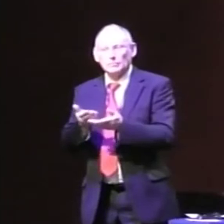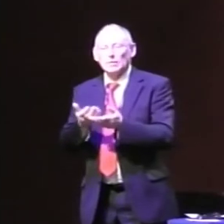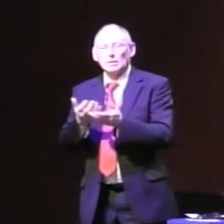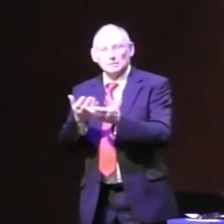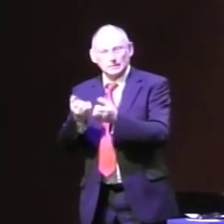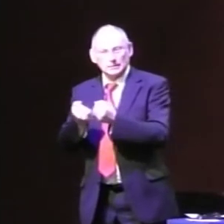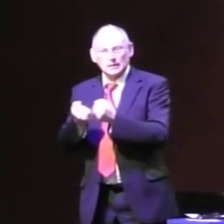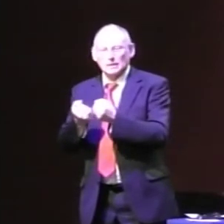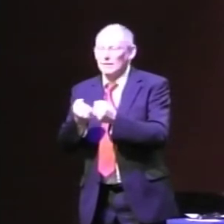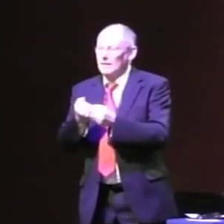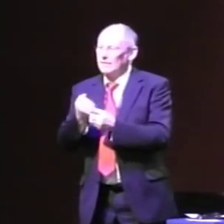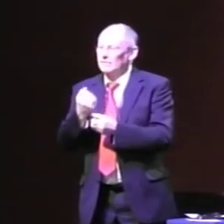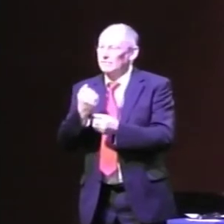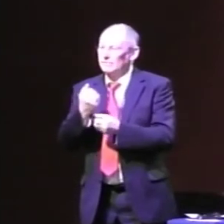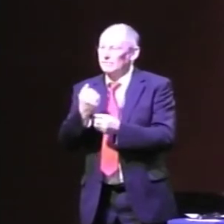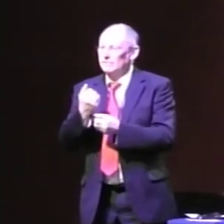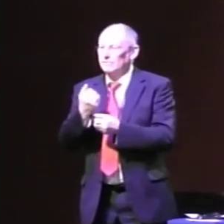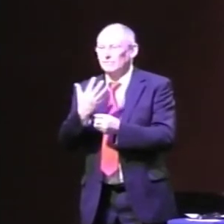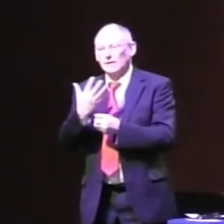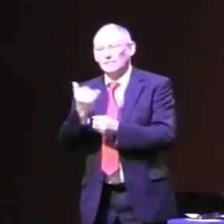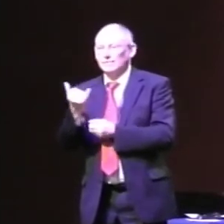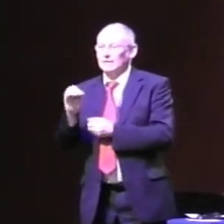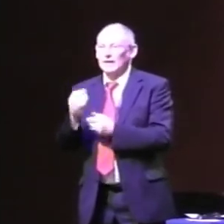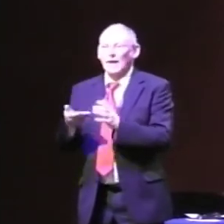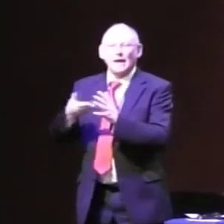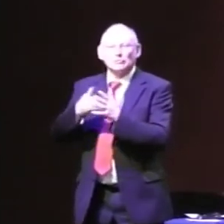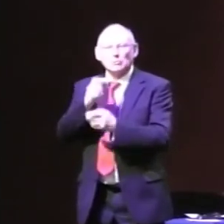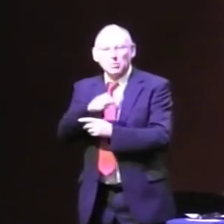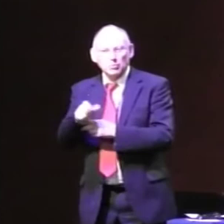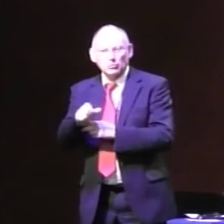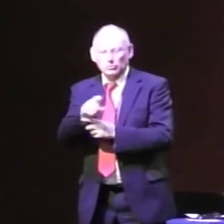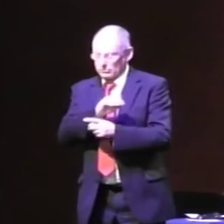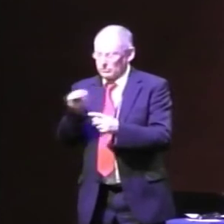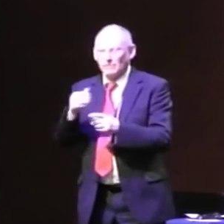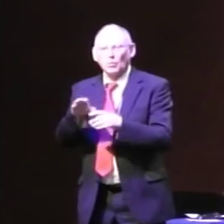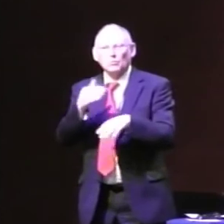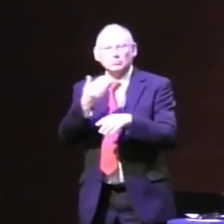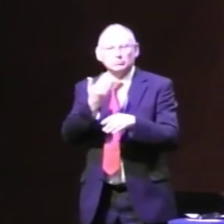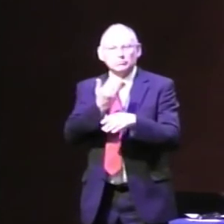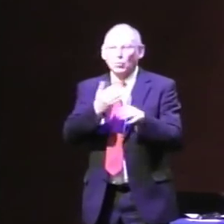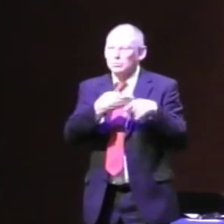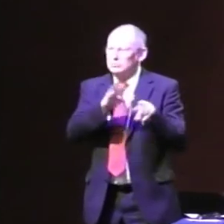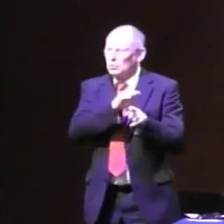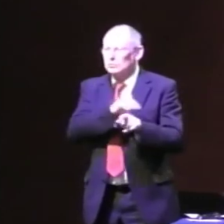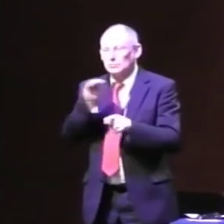in 506 extra pupils from one of the most affected schools. And questions have to be raised as to